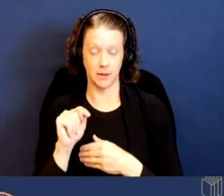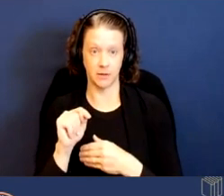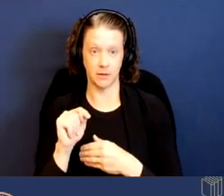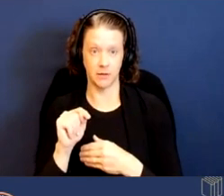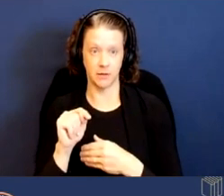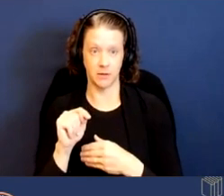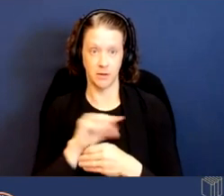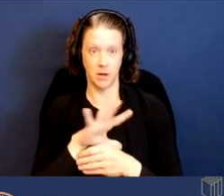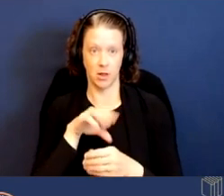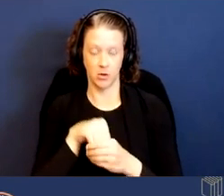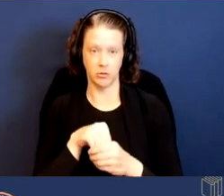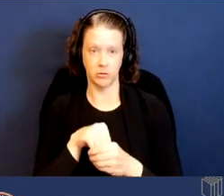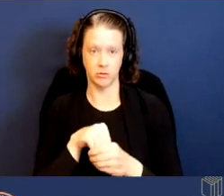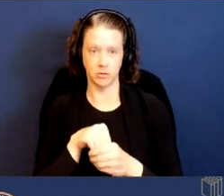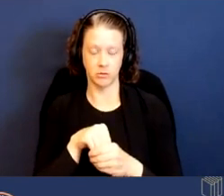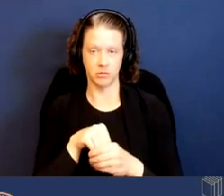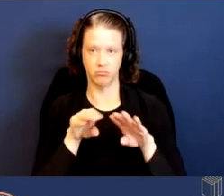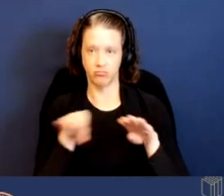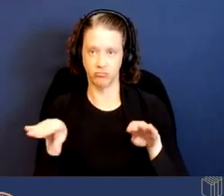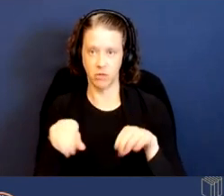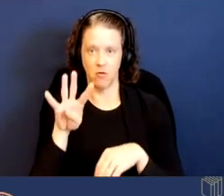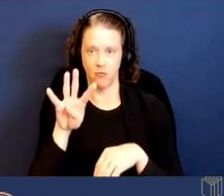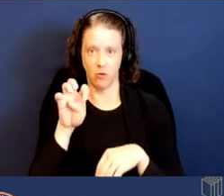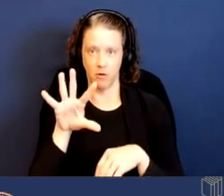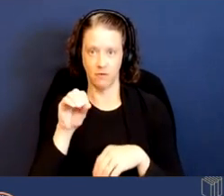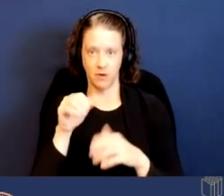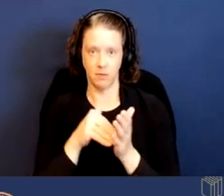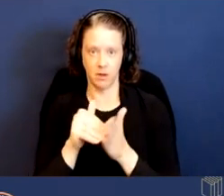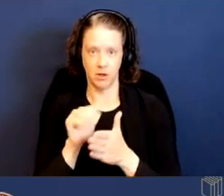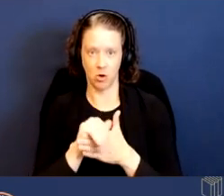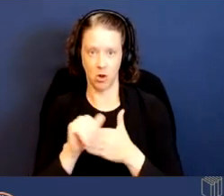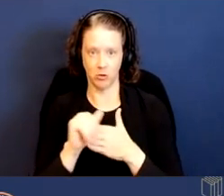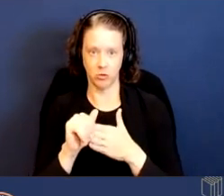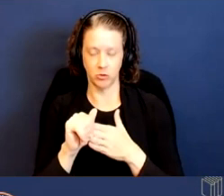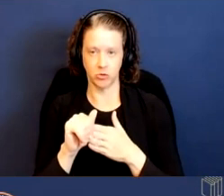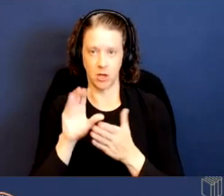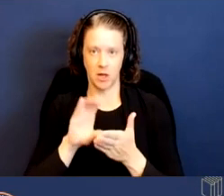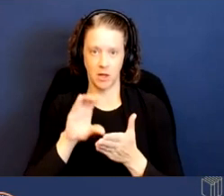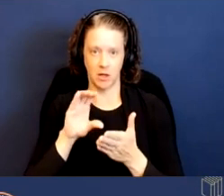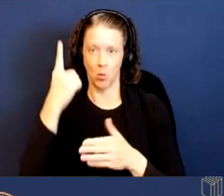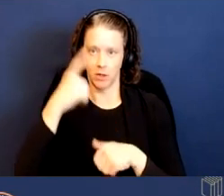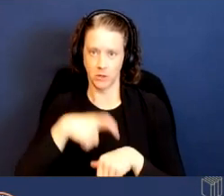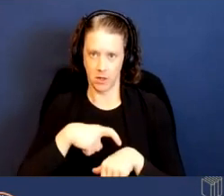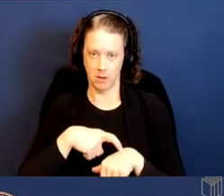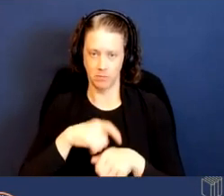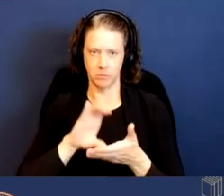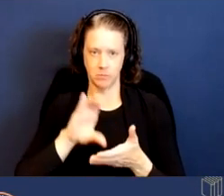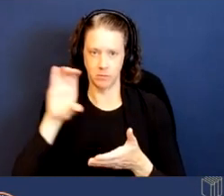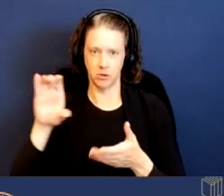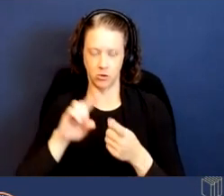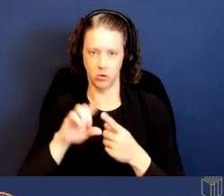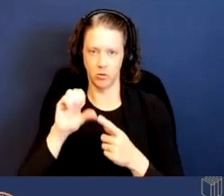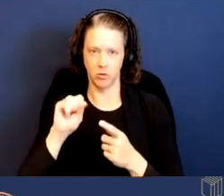roughly actually a flat amount of $450 million to, again, on a one-time basis,